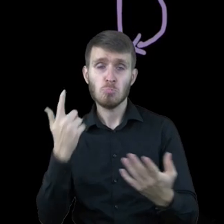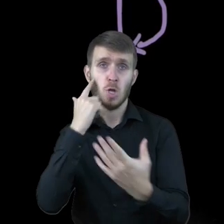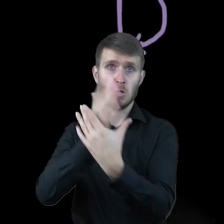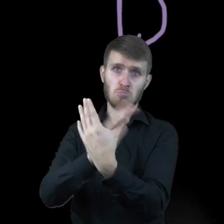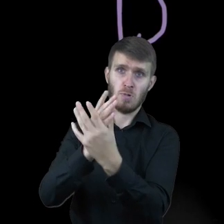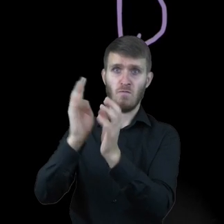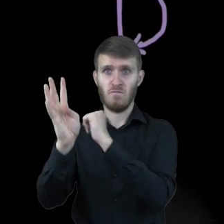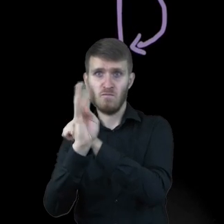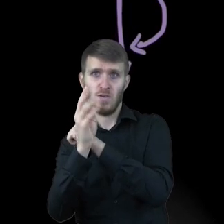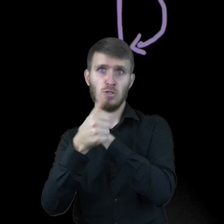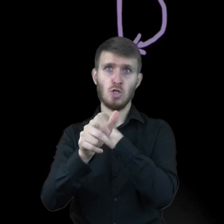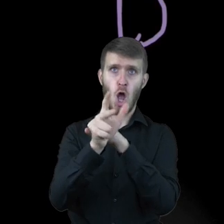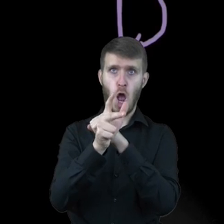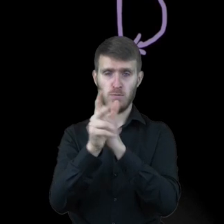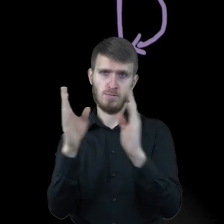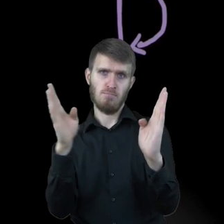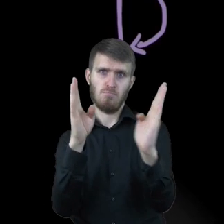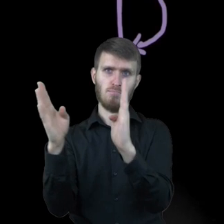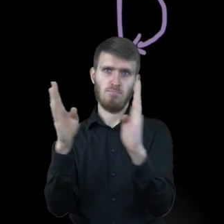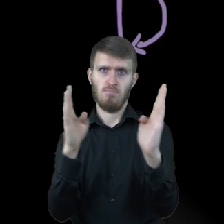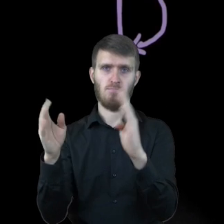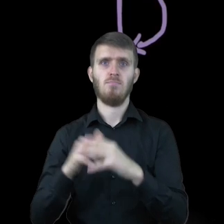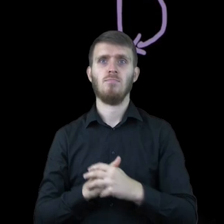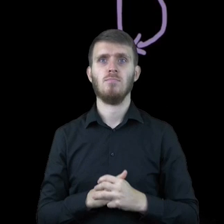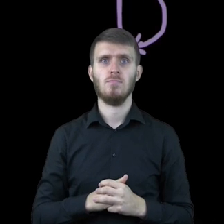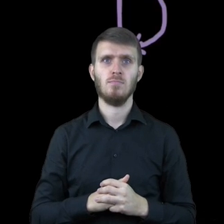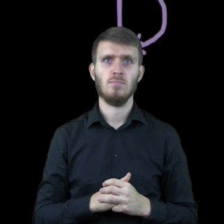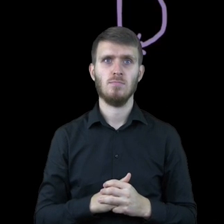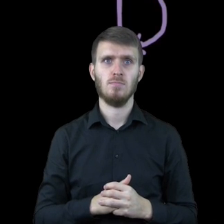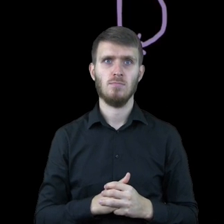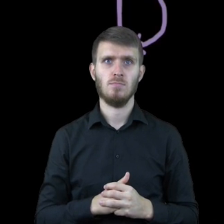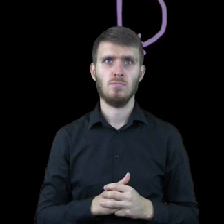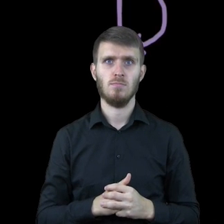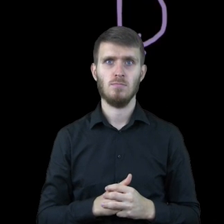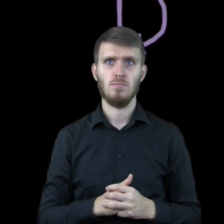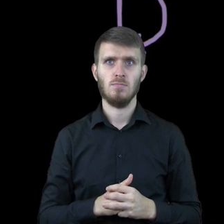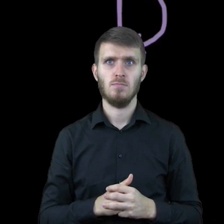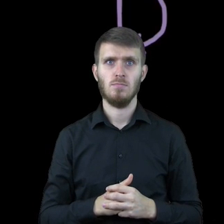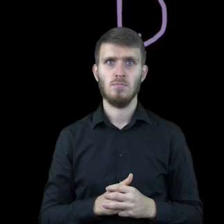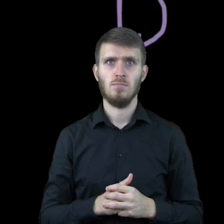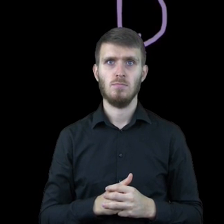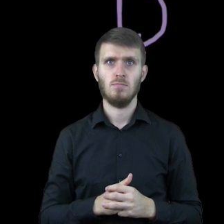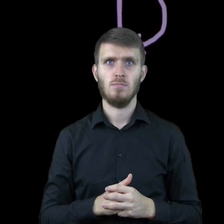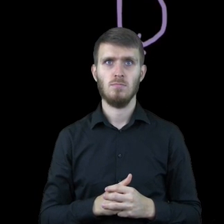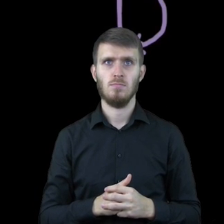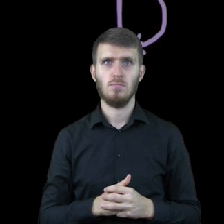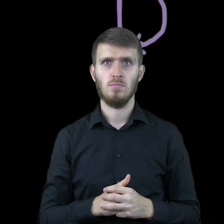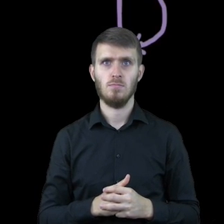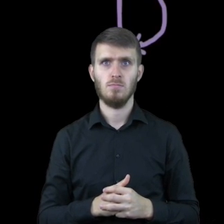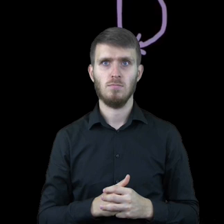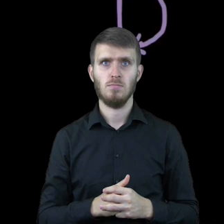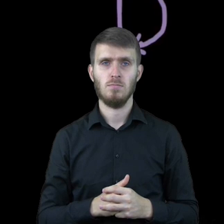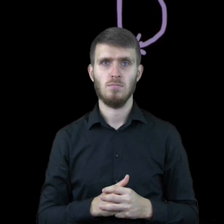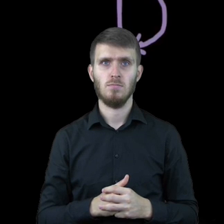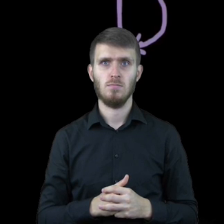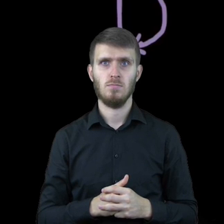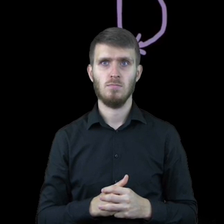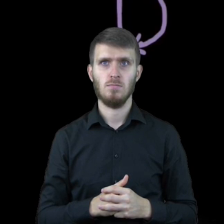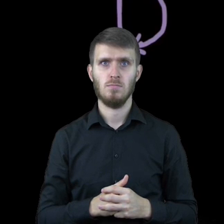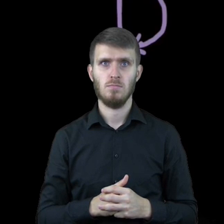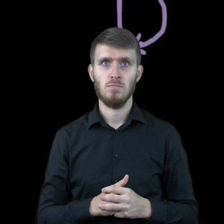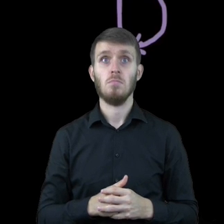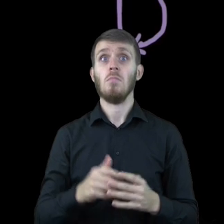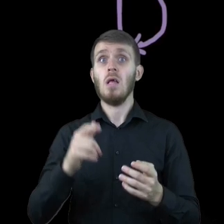in the middle. And what setting is in the middle of the 90 and the 180? Right here in the middle of them